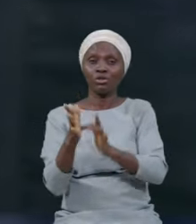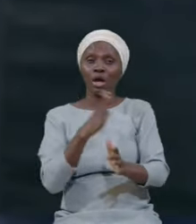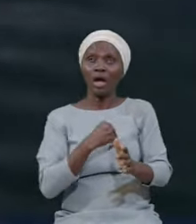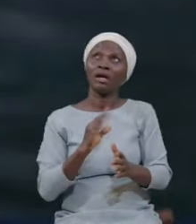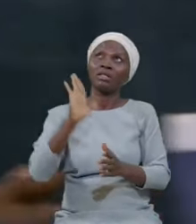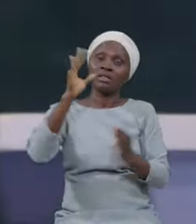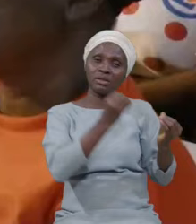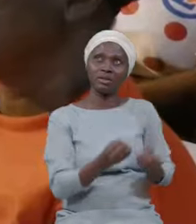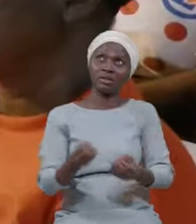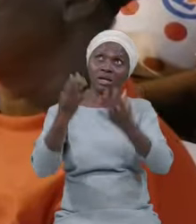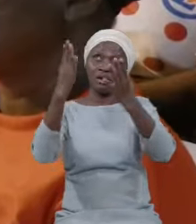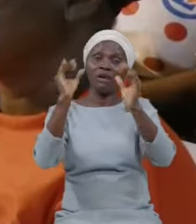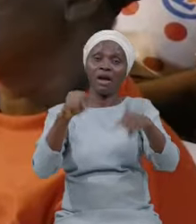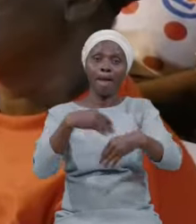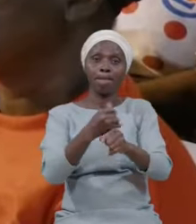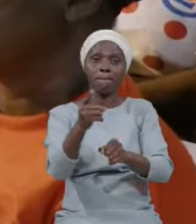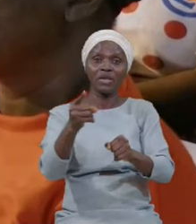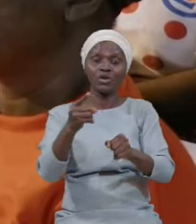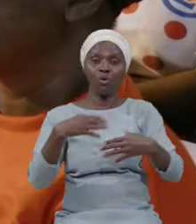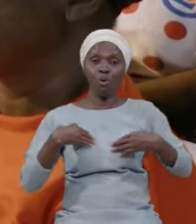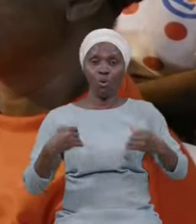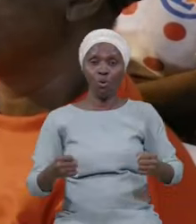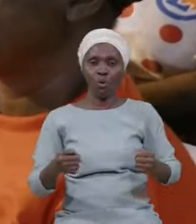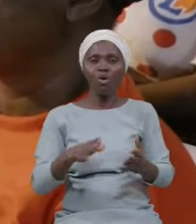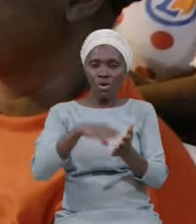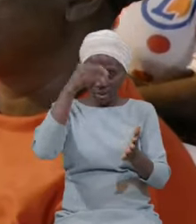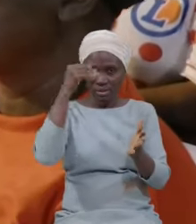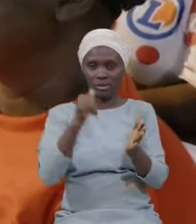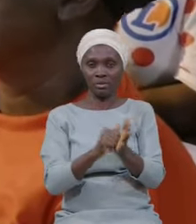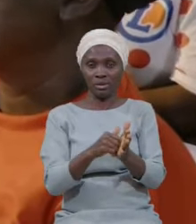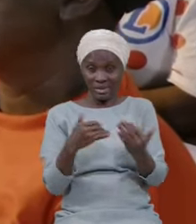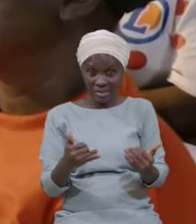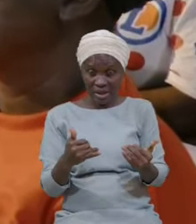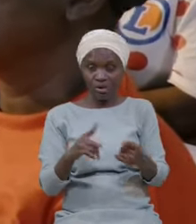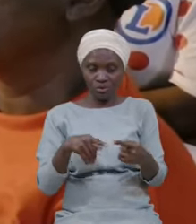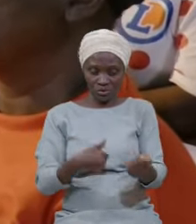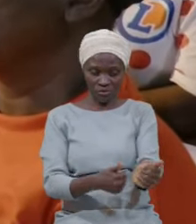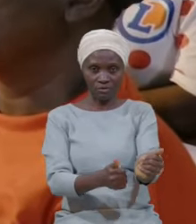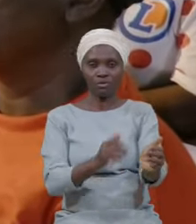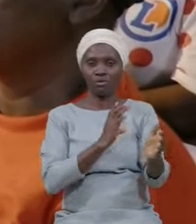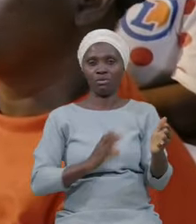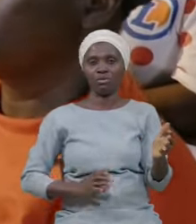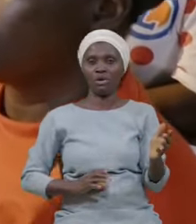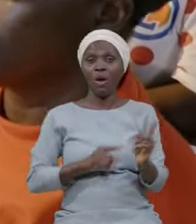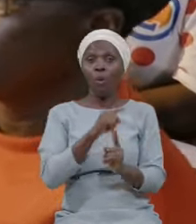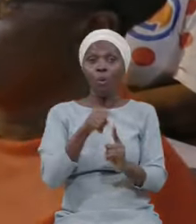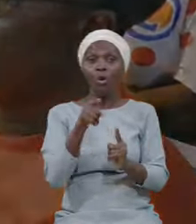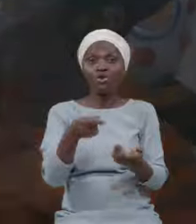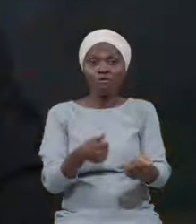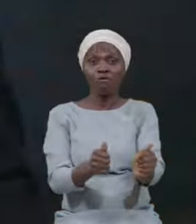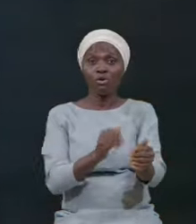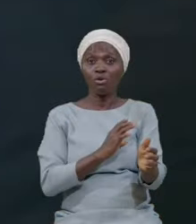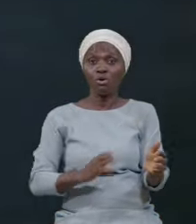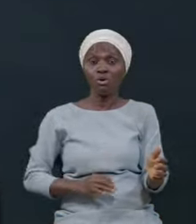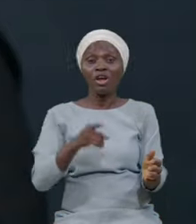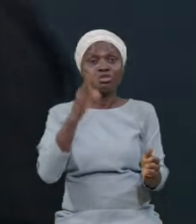that. And learn now to follow Christ. When you follow Christ, you do well. Learn to do well. When